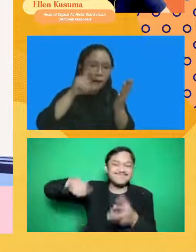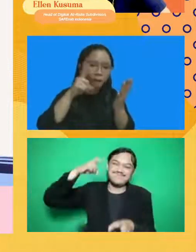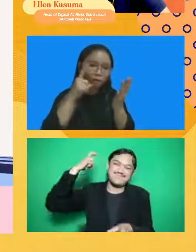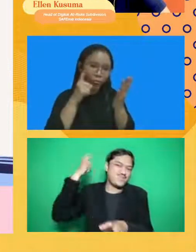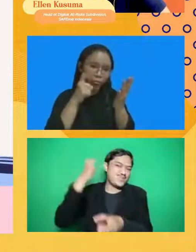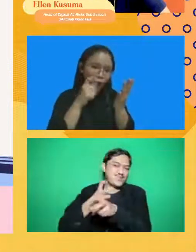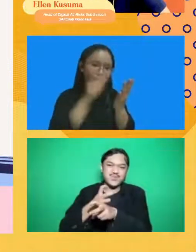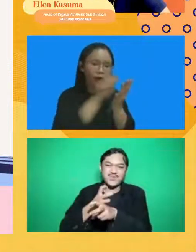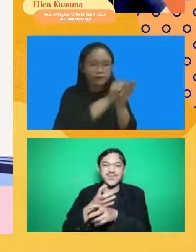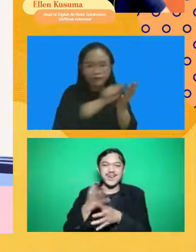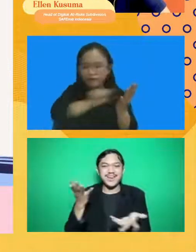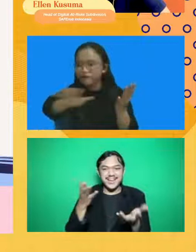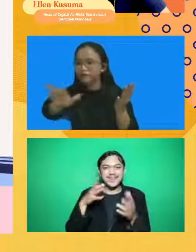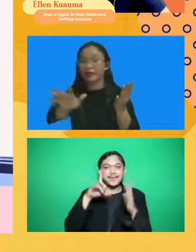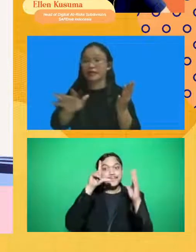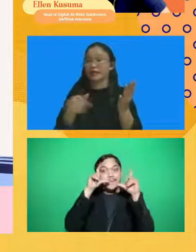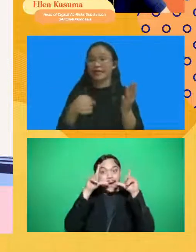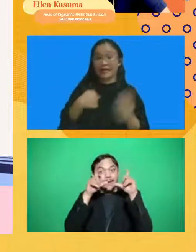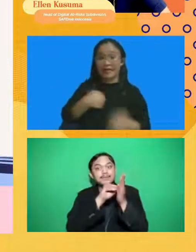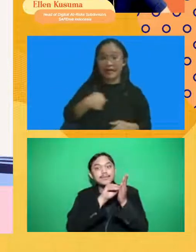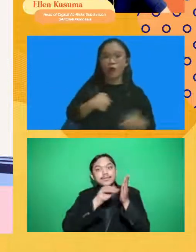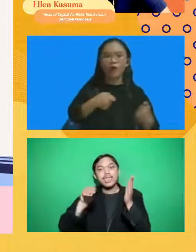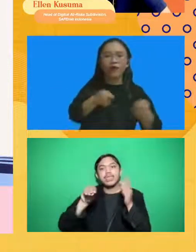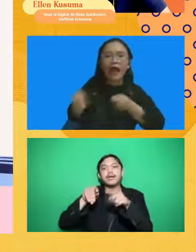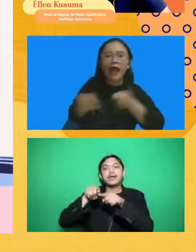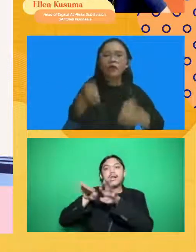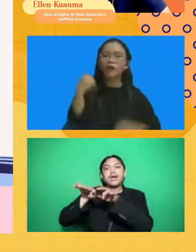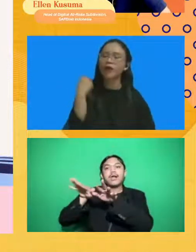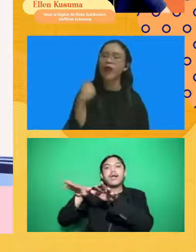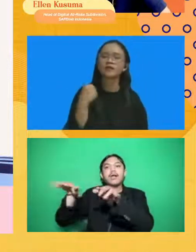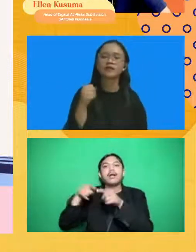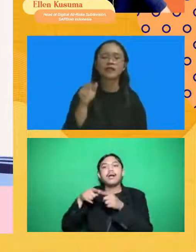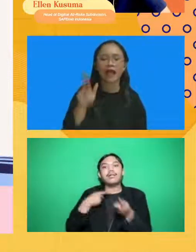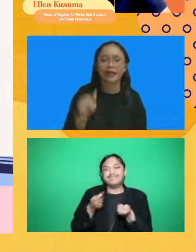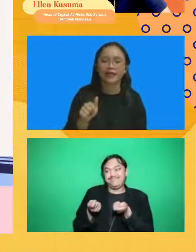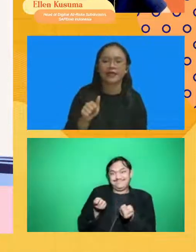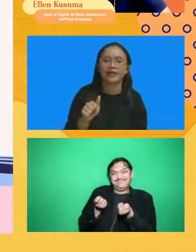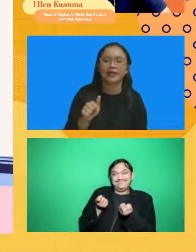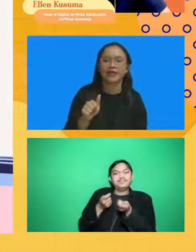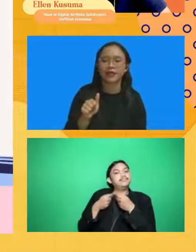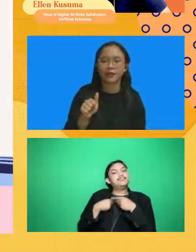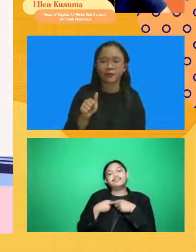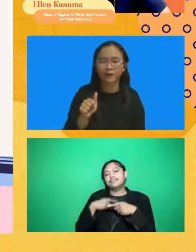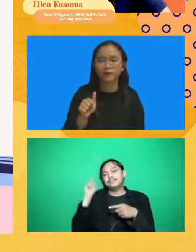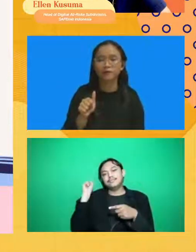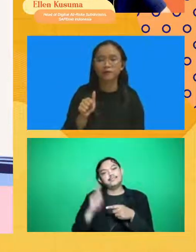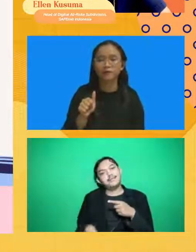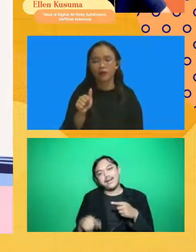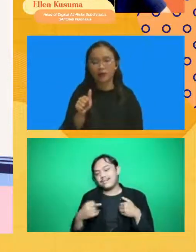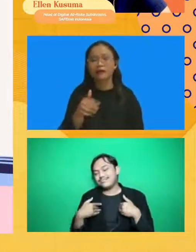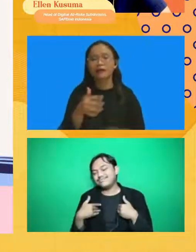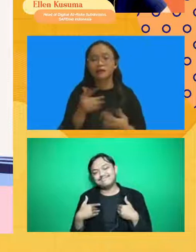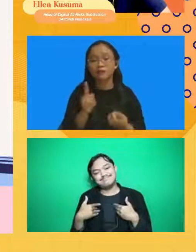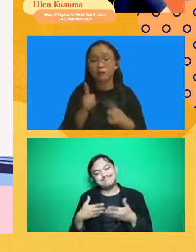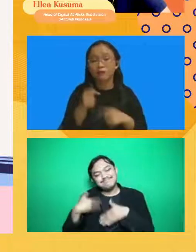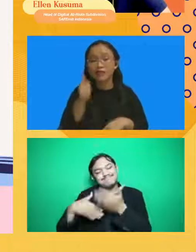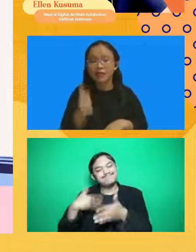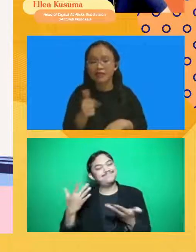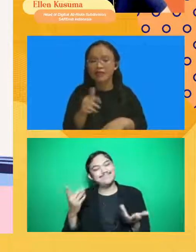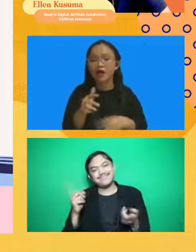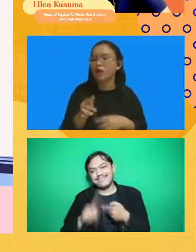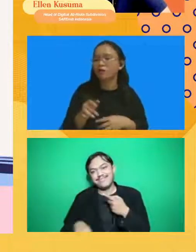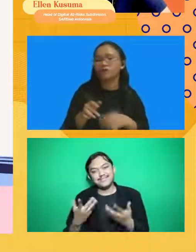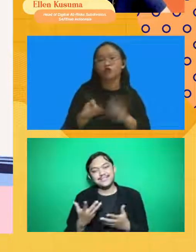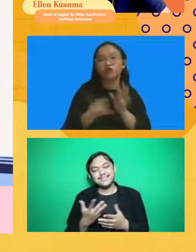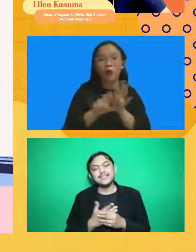C, Control V, it's easy to do, right? So we could also duplicate it by having a screenshot of it.